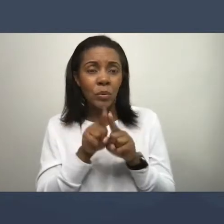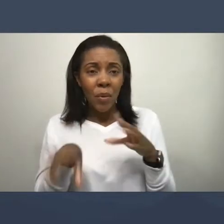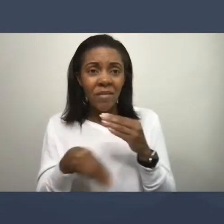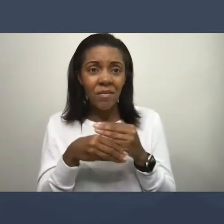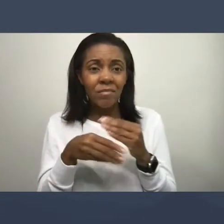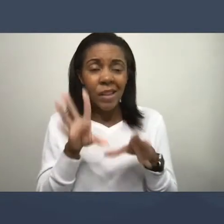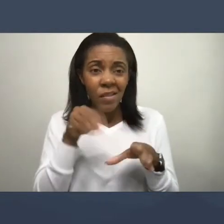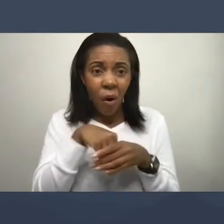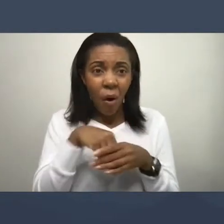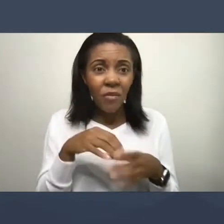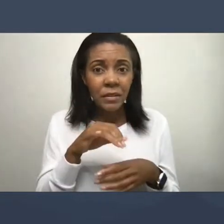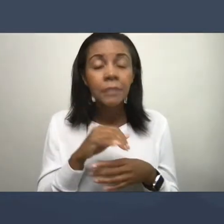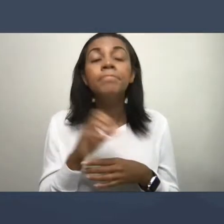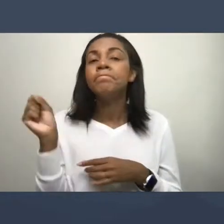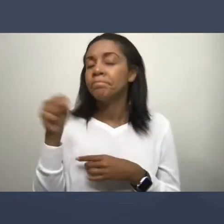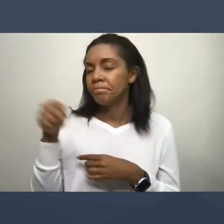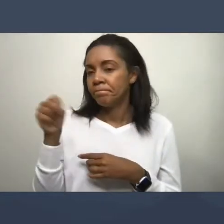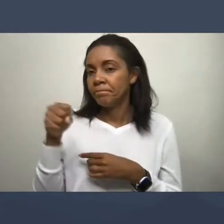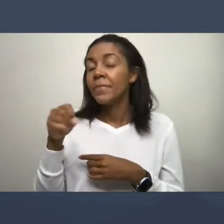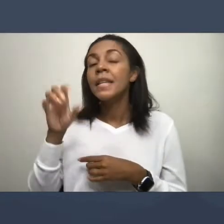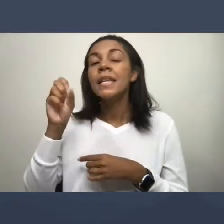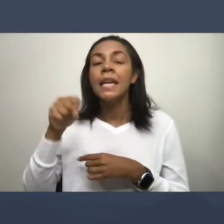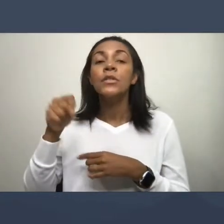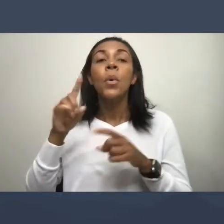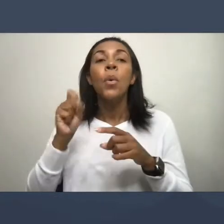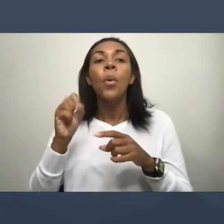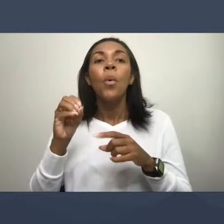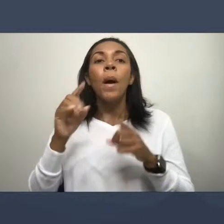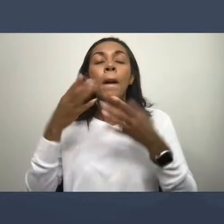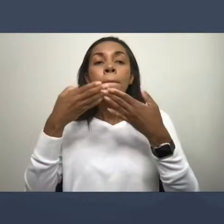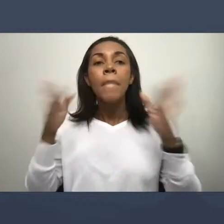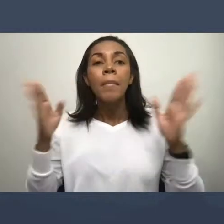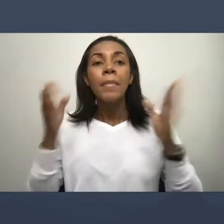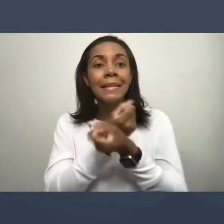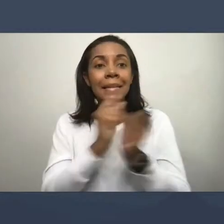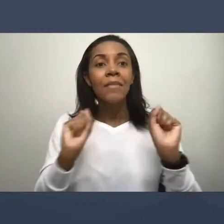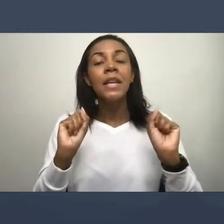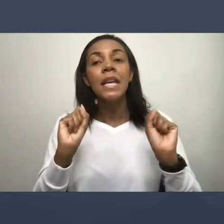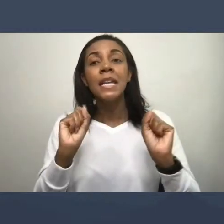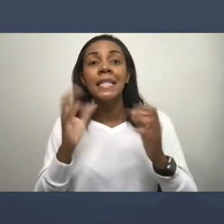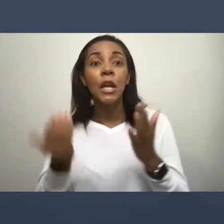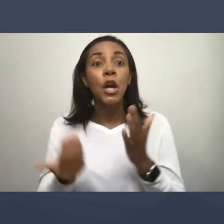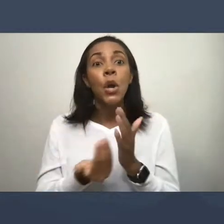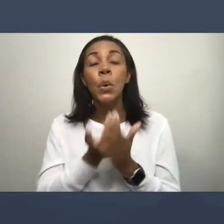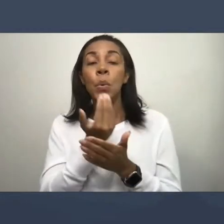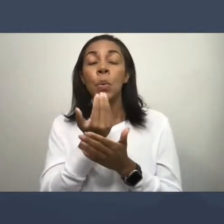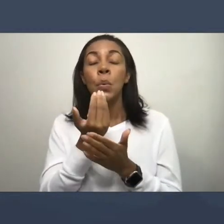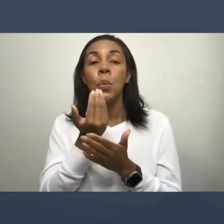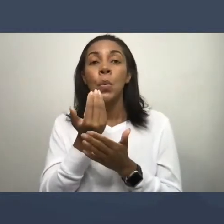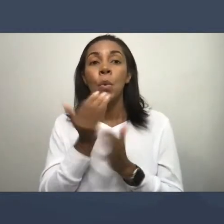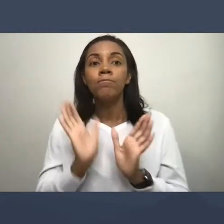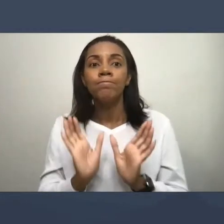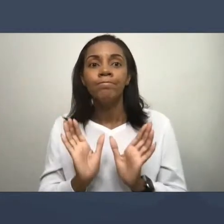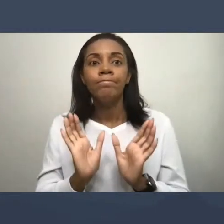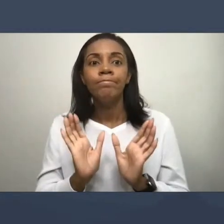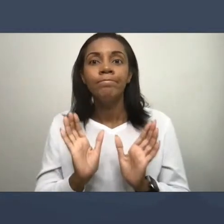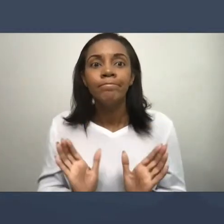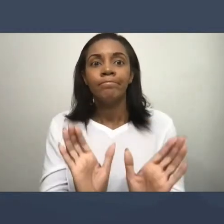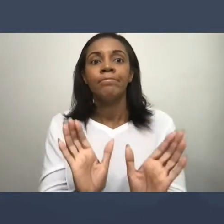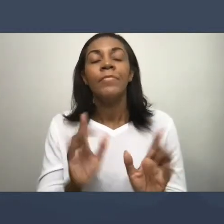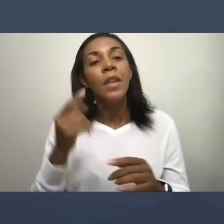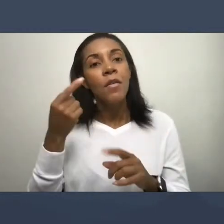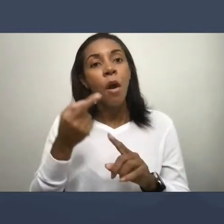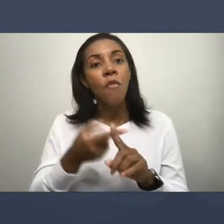Yes, sir. So public safety was, as you know, kind of a new push from the Biden administration. So we had